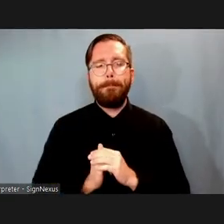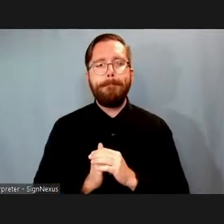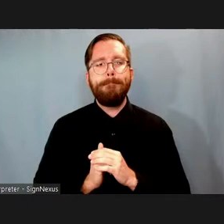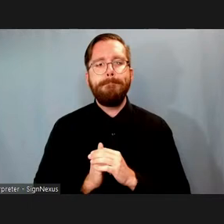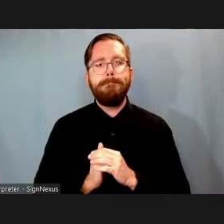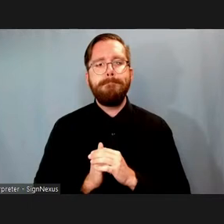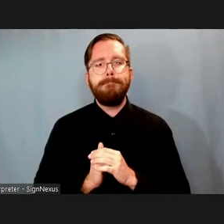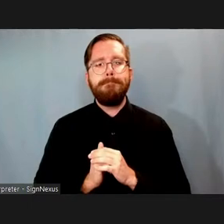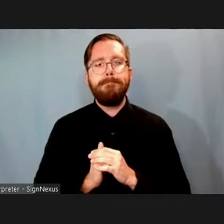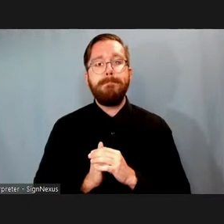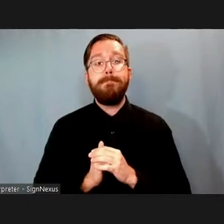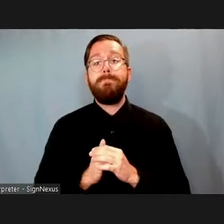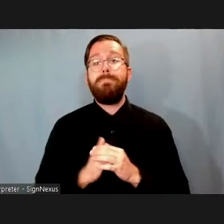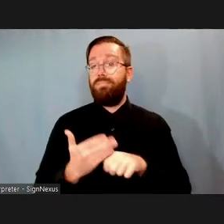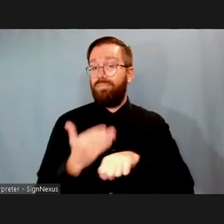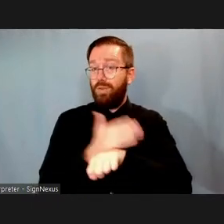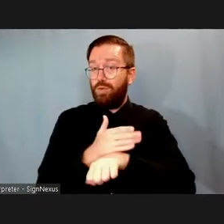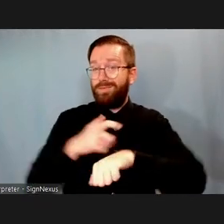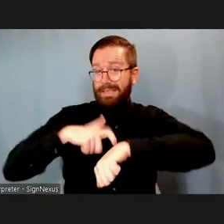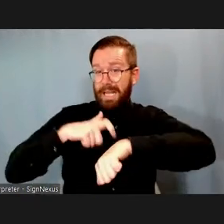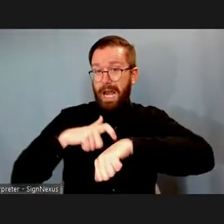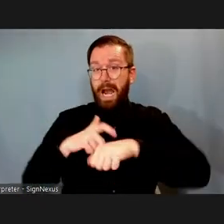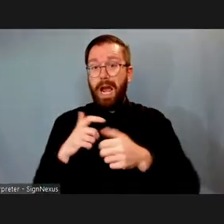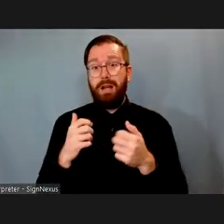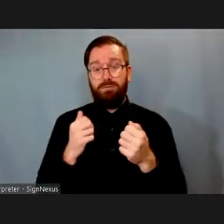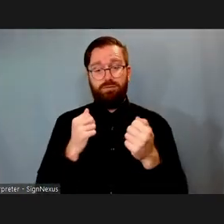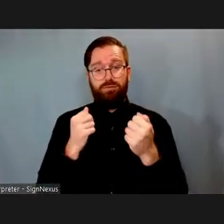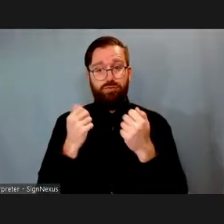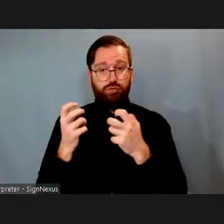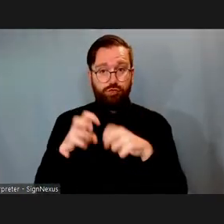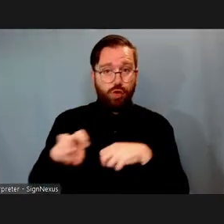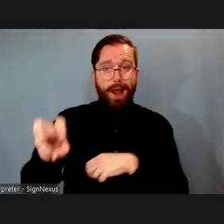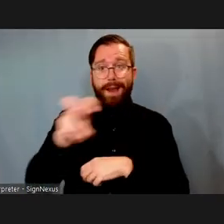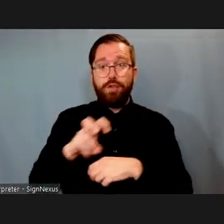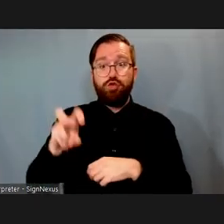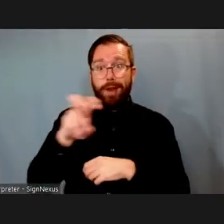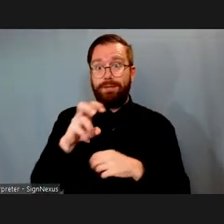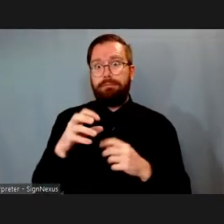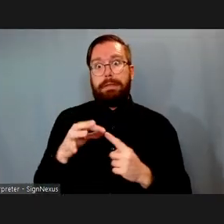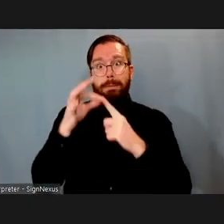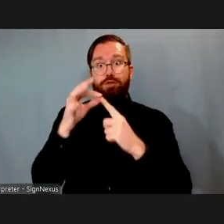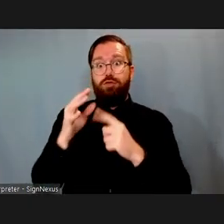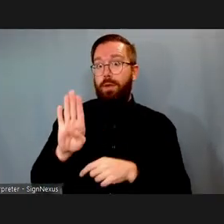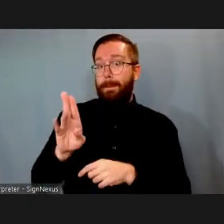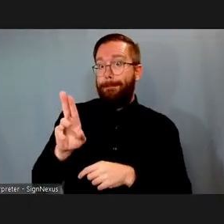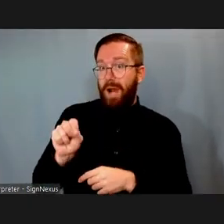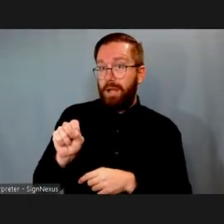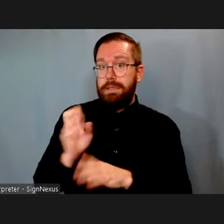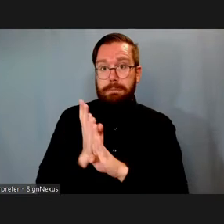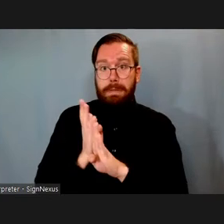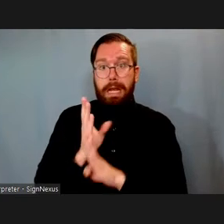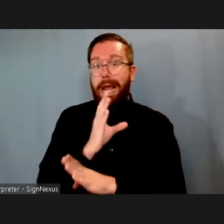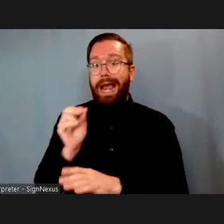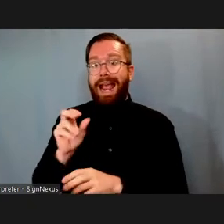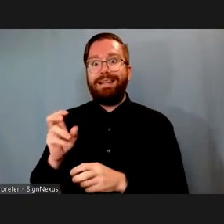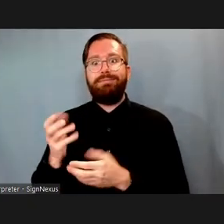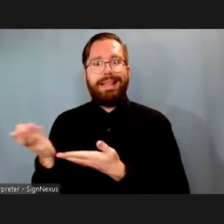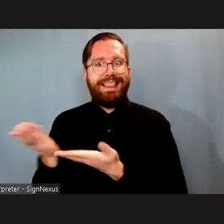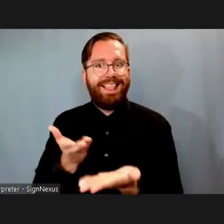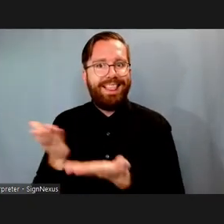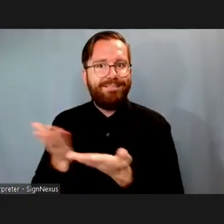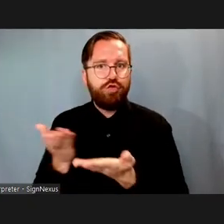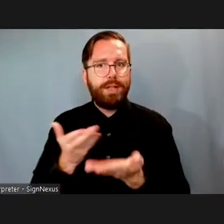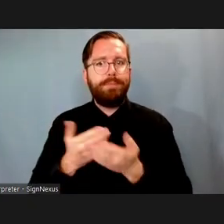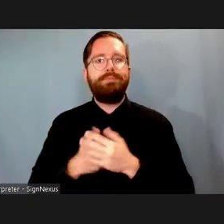improved travel times within the manhattan central business district including for buses and deliveries and a new source of local recurring capital funding for